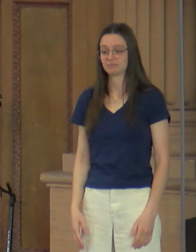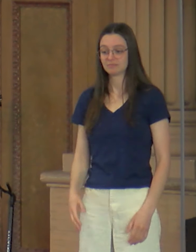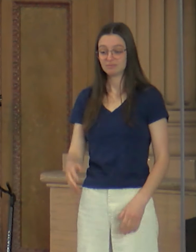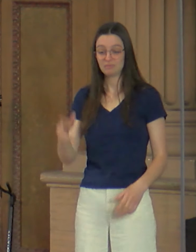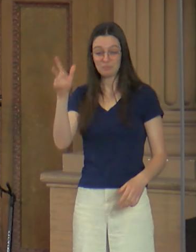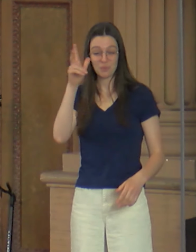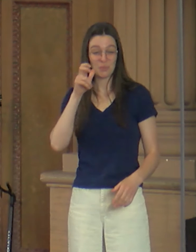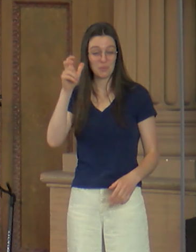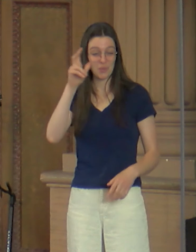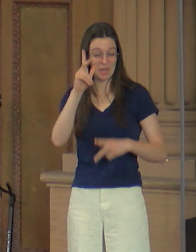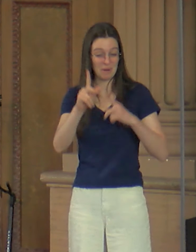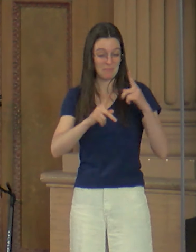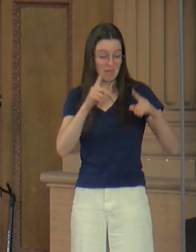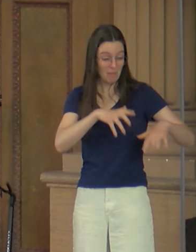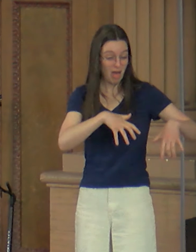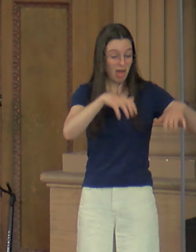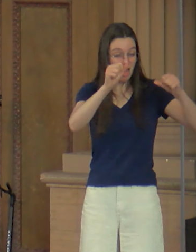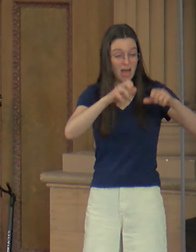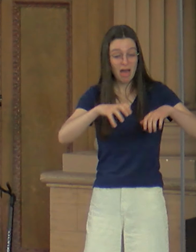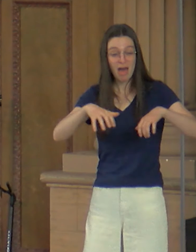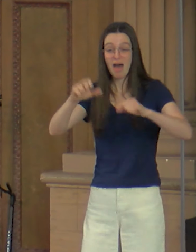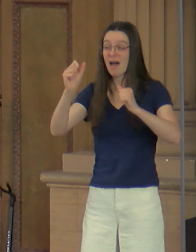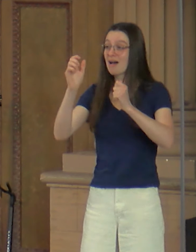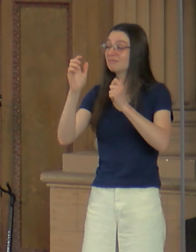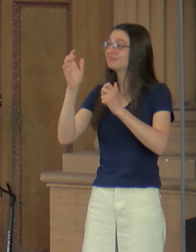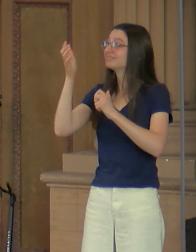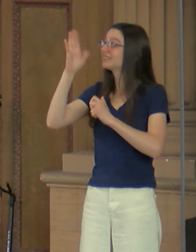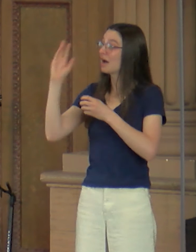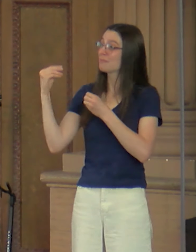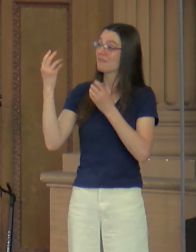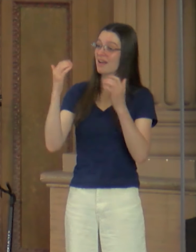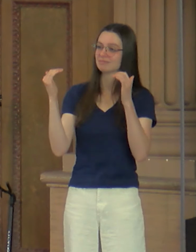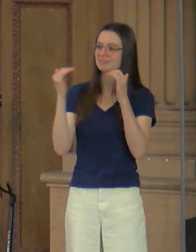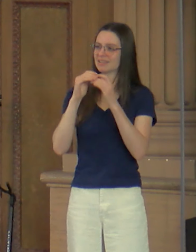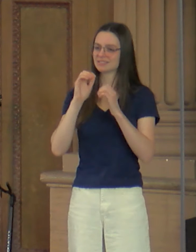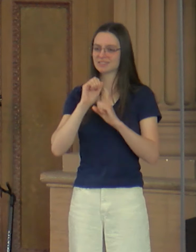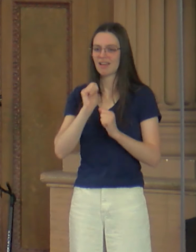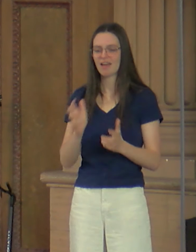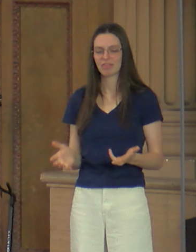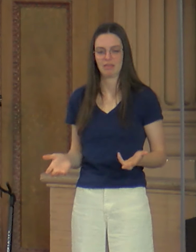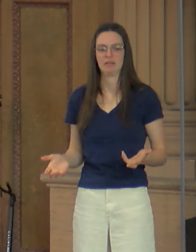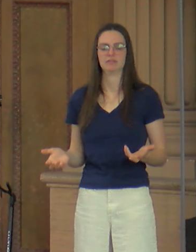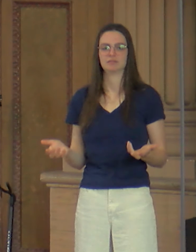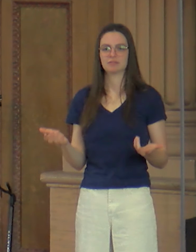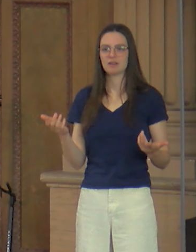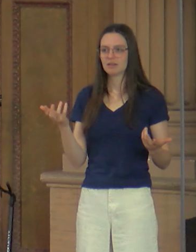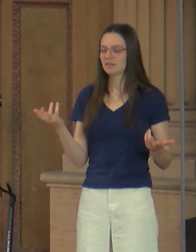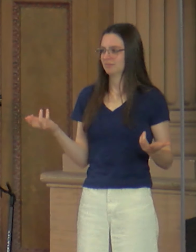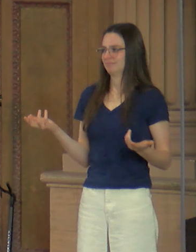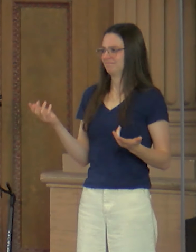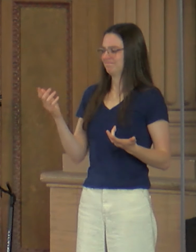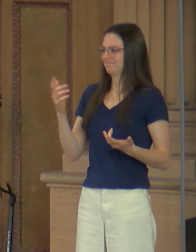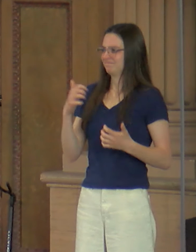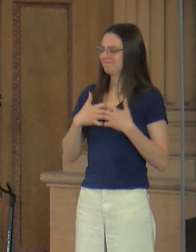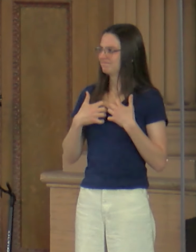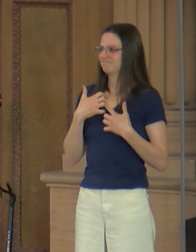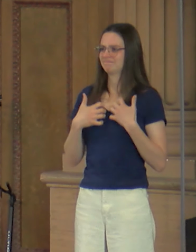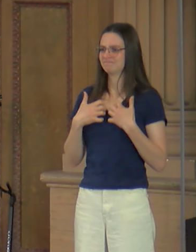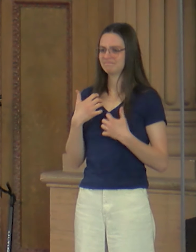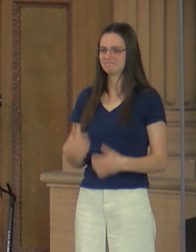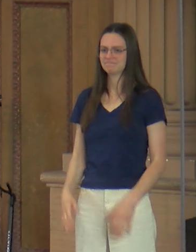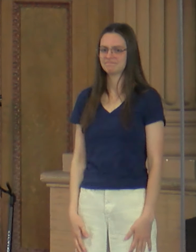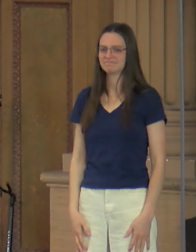He covers the faces of its judges. There's no justice here. And if it's not he, then who then is it? So